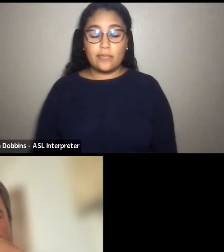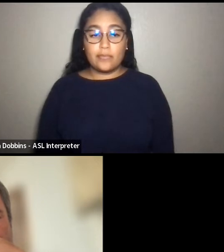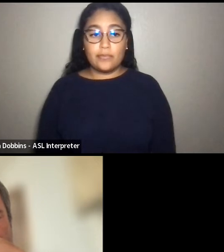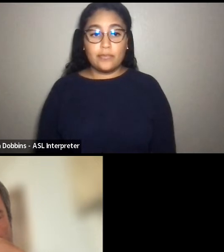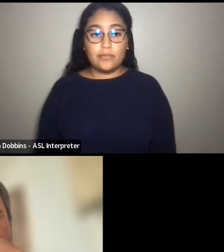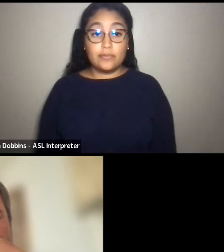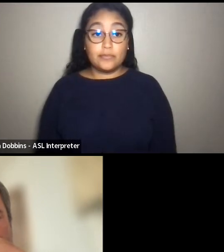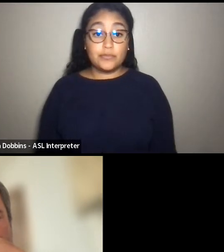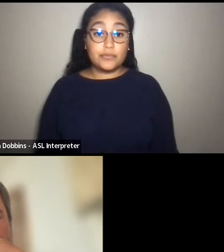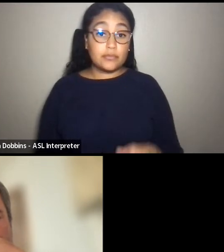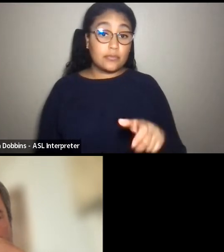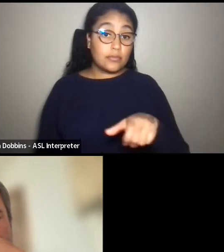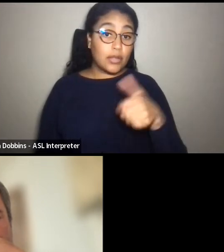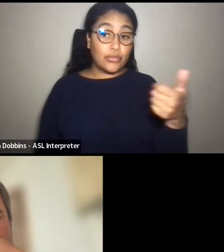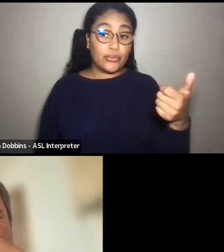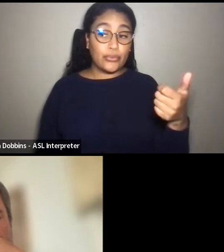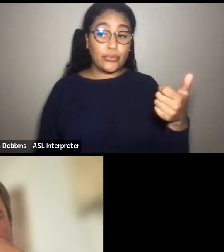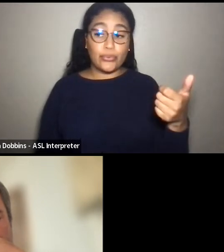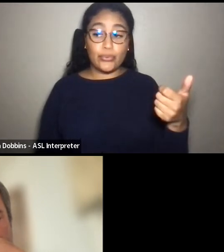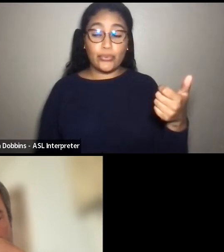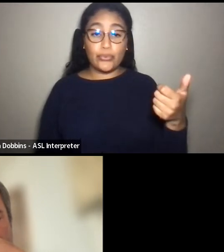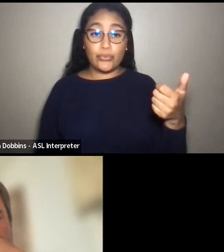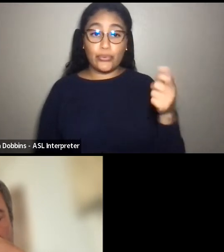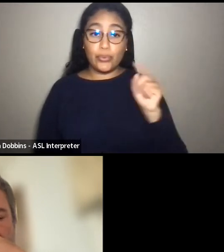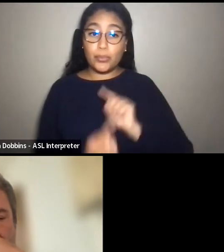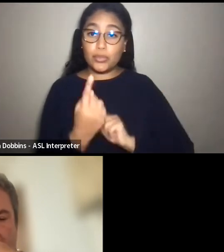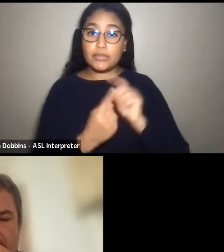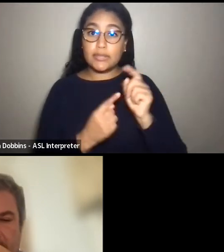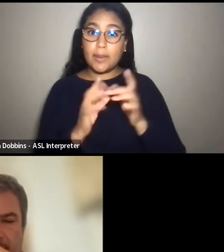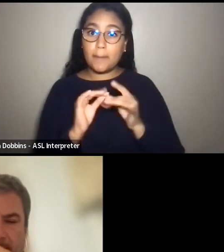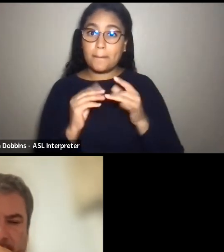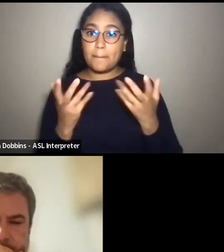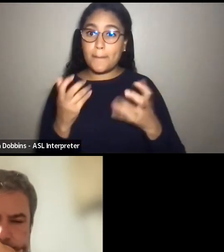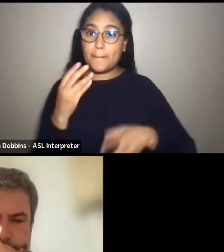Are there any other in-person comments?